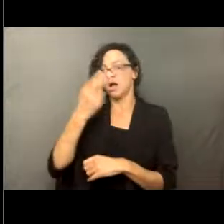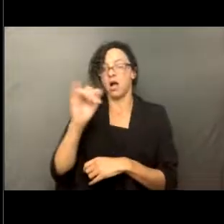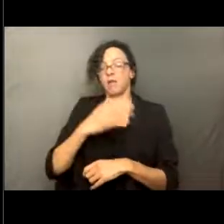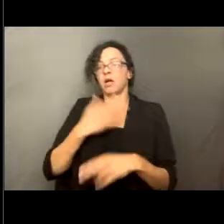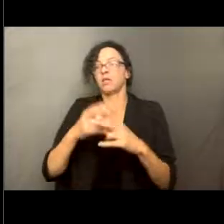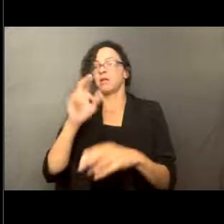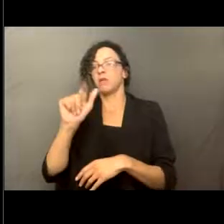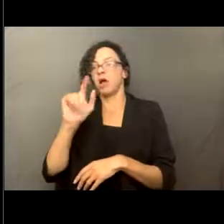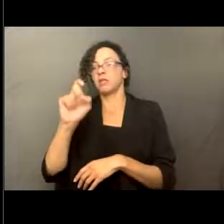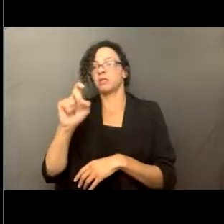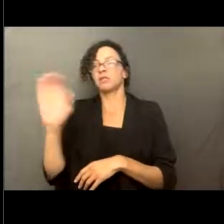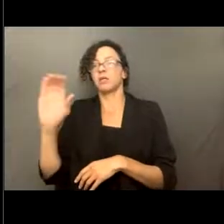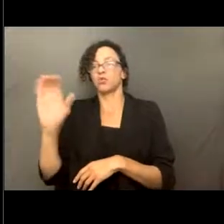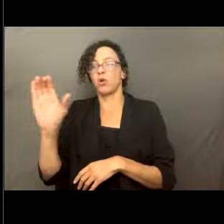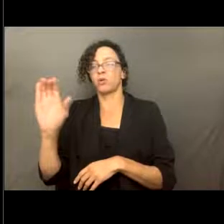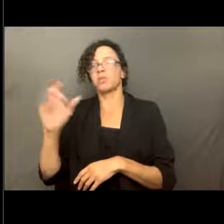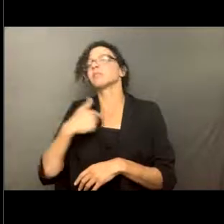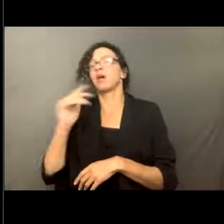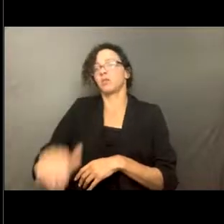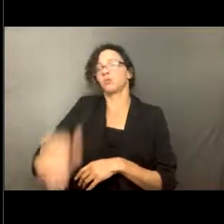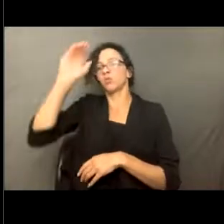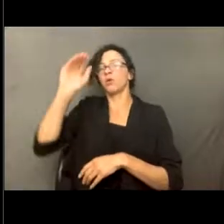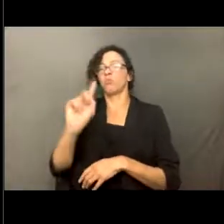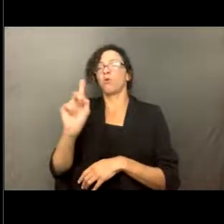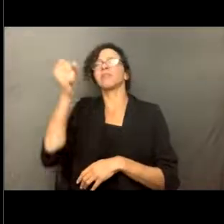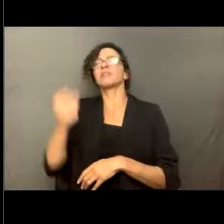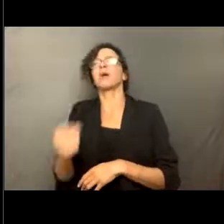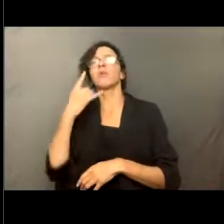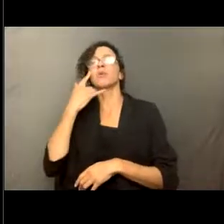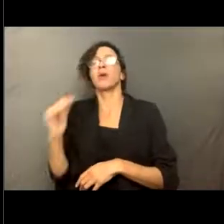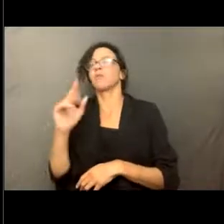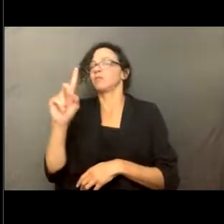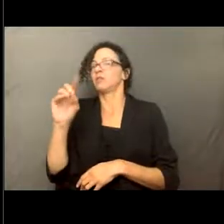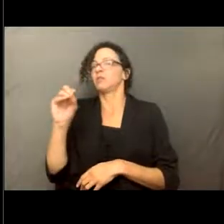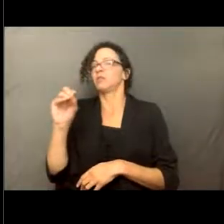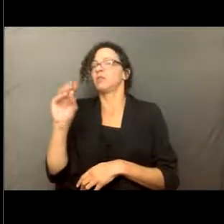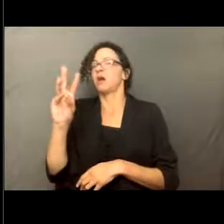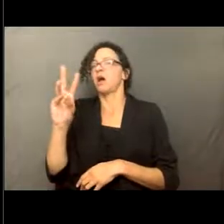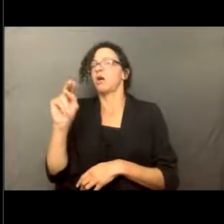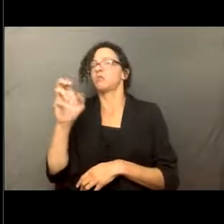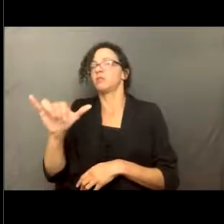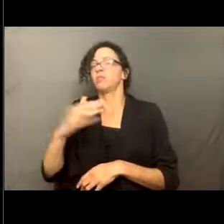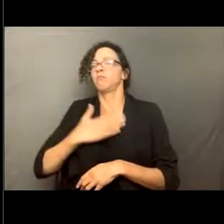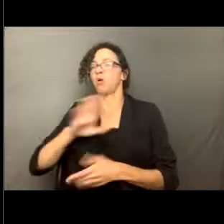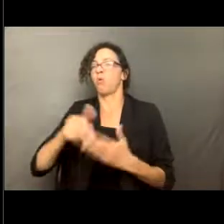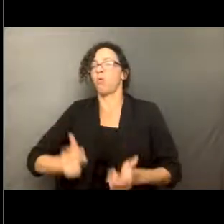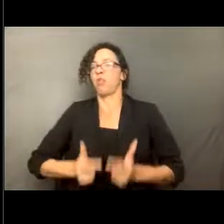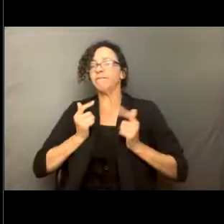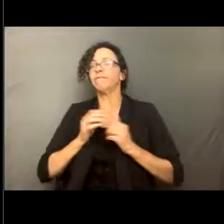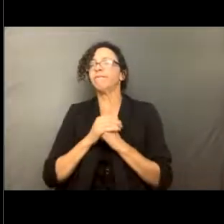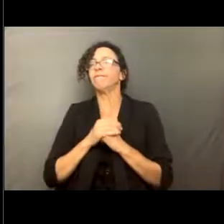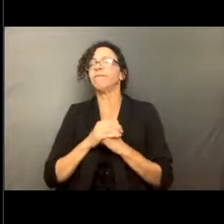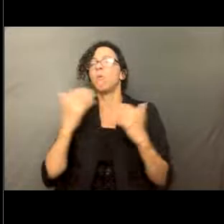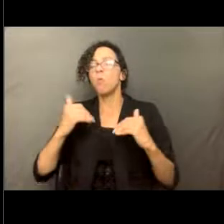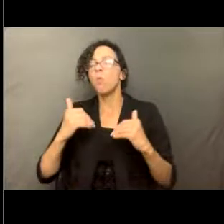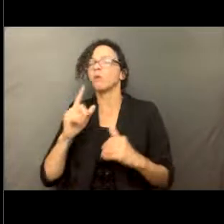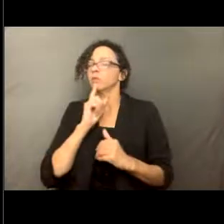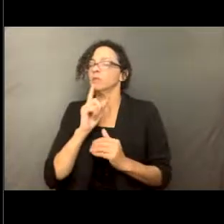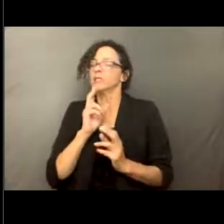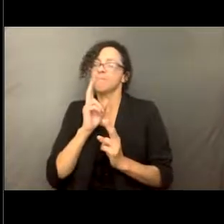grew up in Downey, California my entire life, and I was incredibly privileged to serve on the